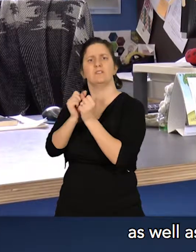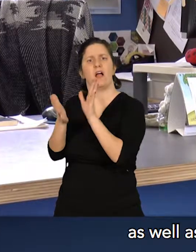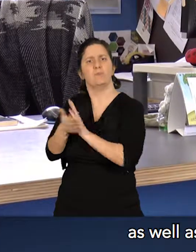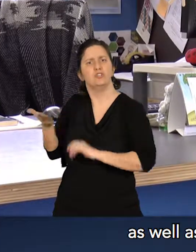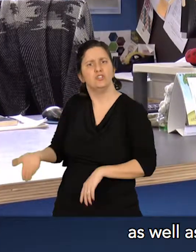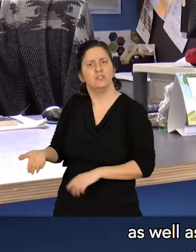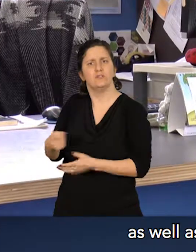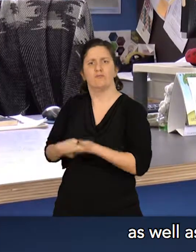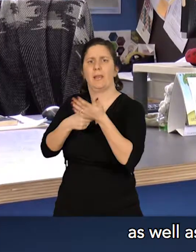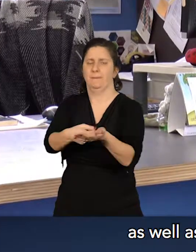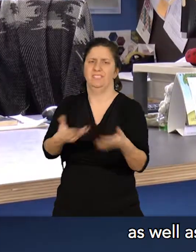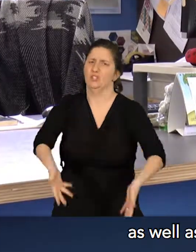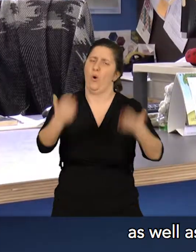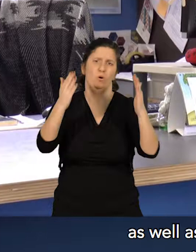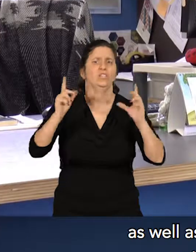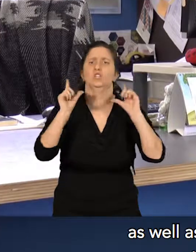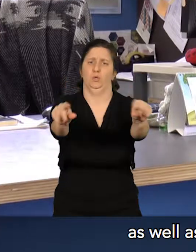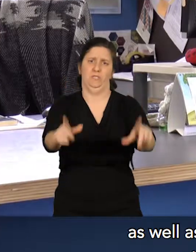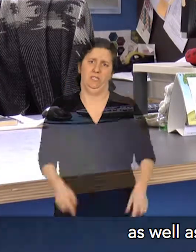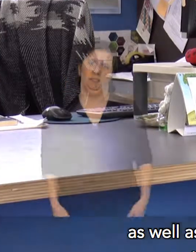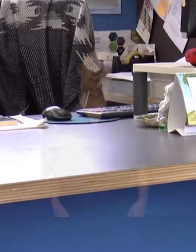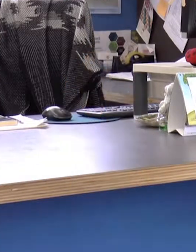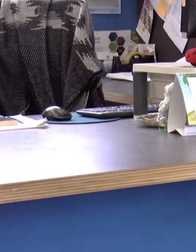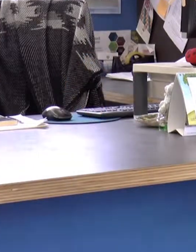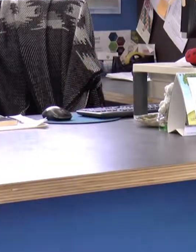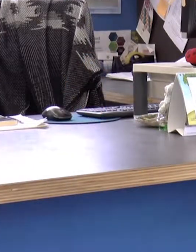well. So just go ahead and do it is what I'd say.